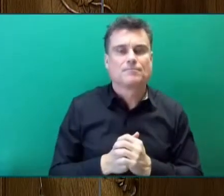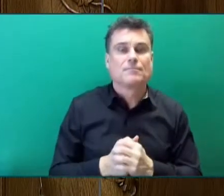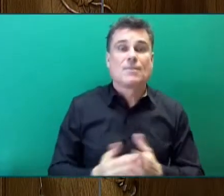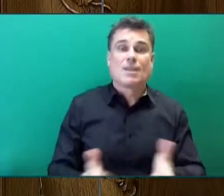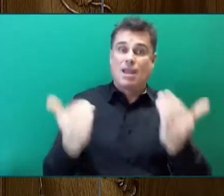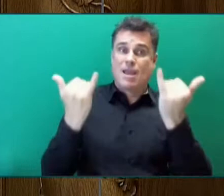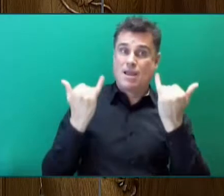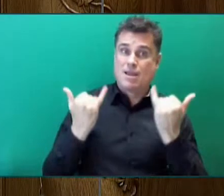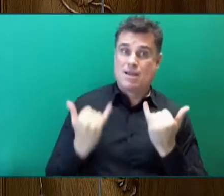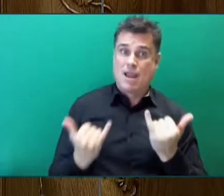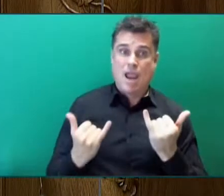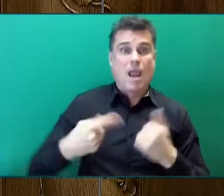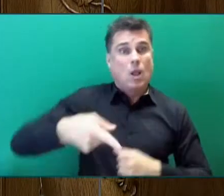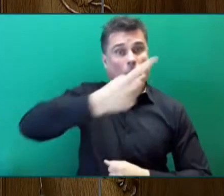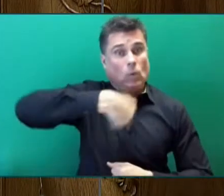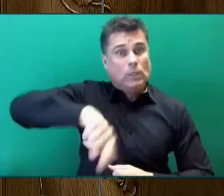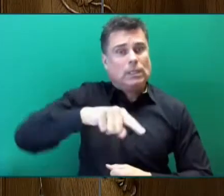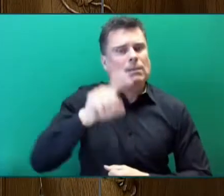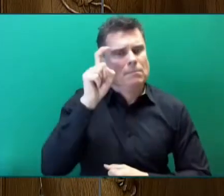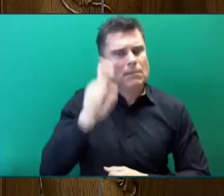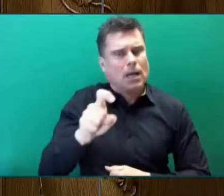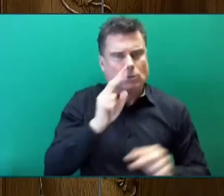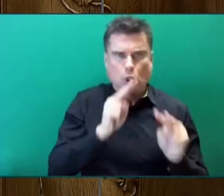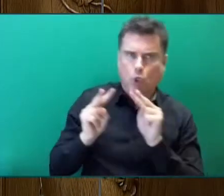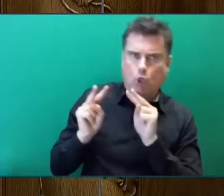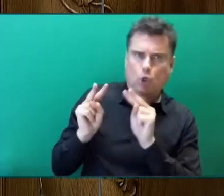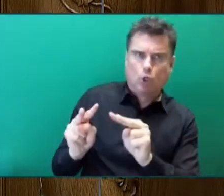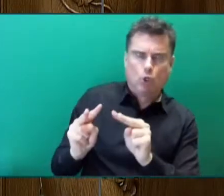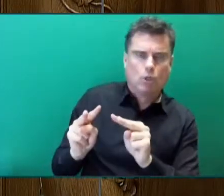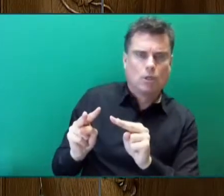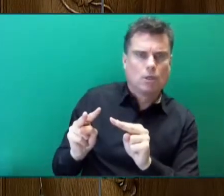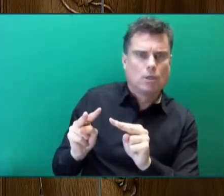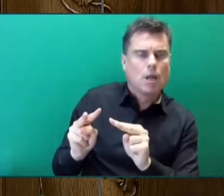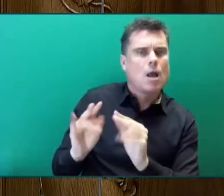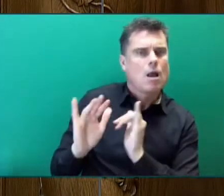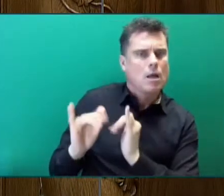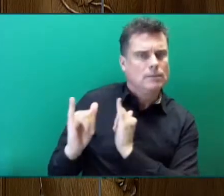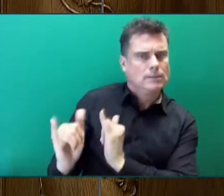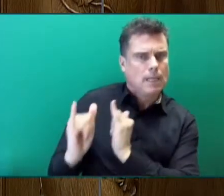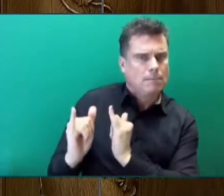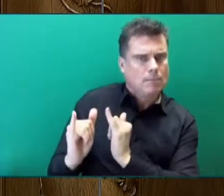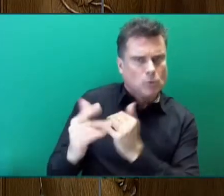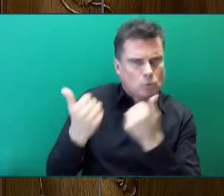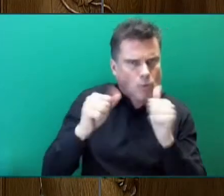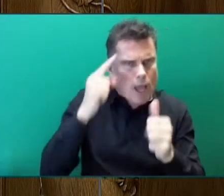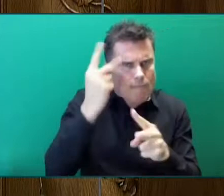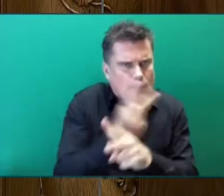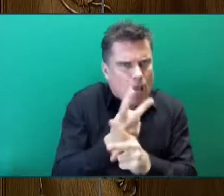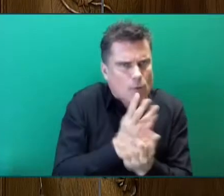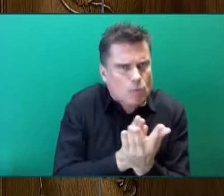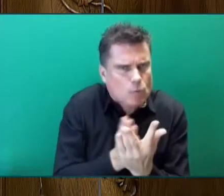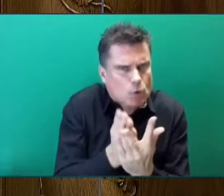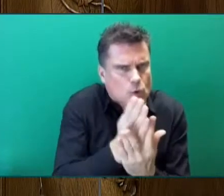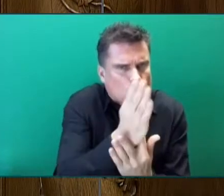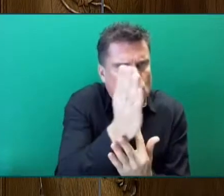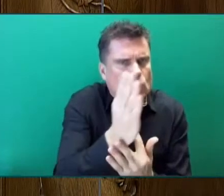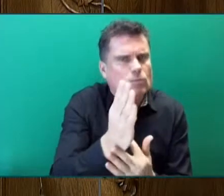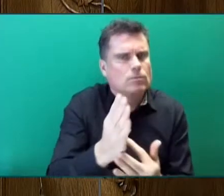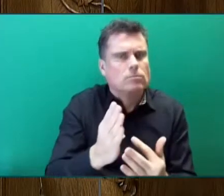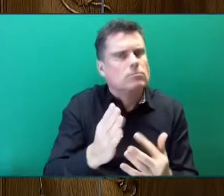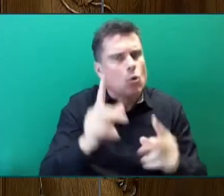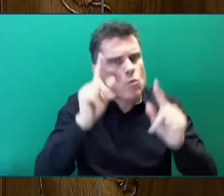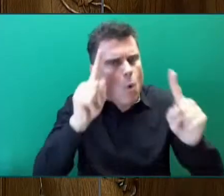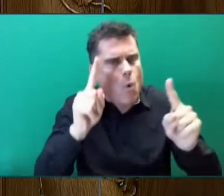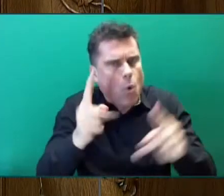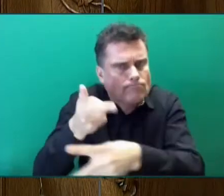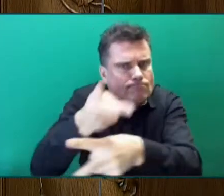resiliency, to look out for each other as those who came before us did. We did not choose the challenge of COVID-19, but